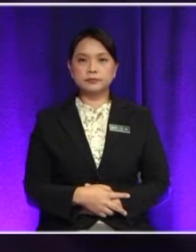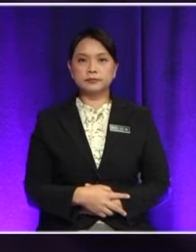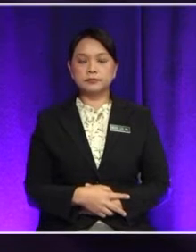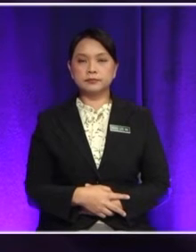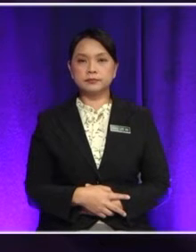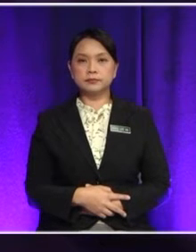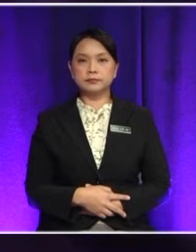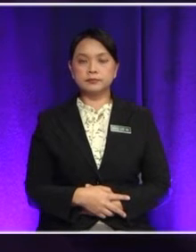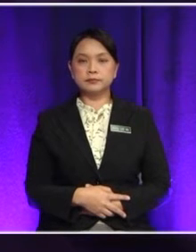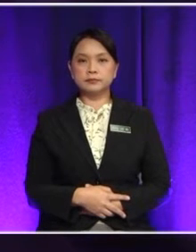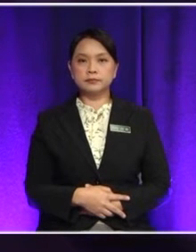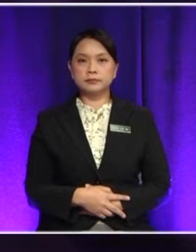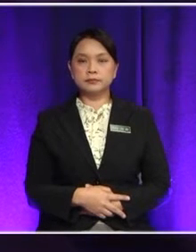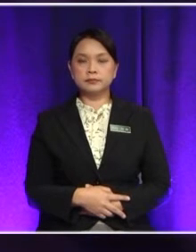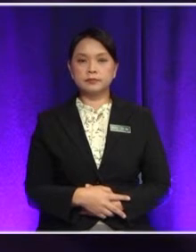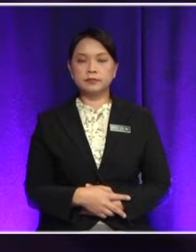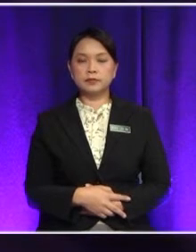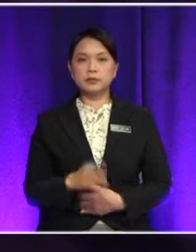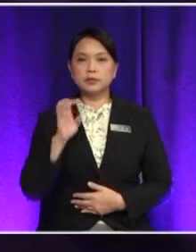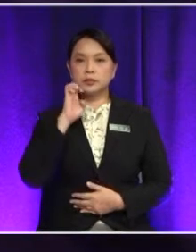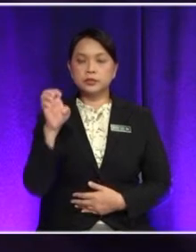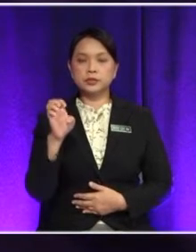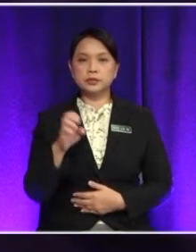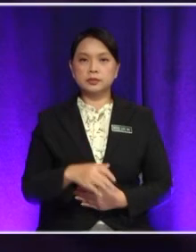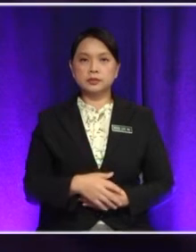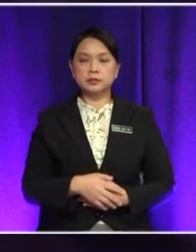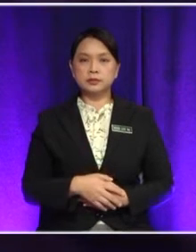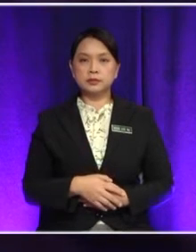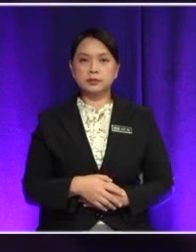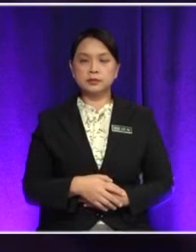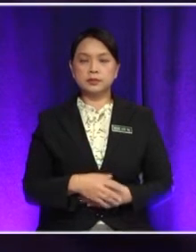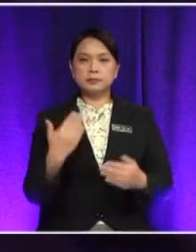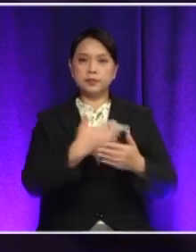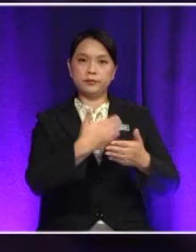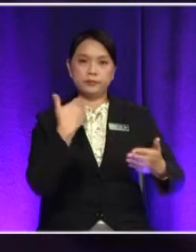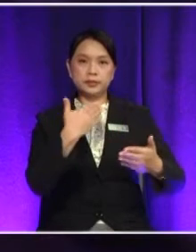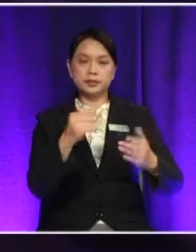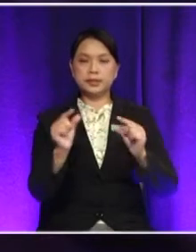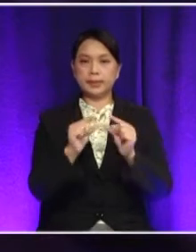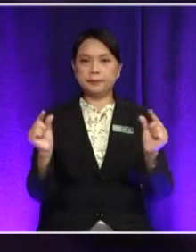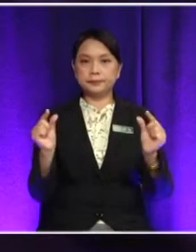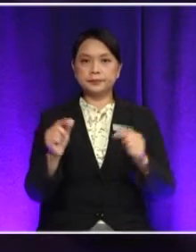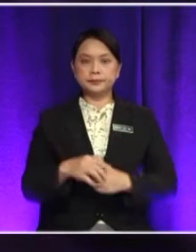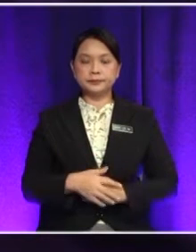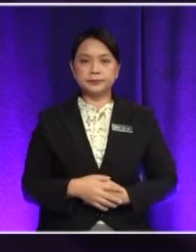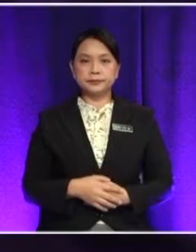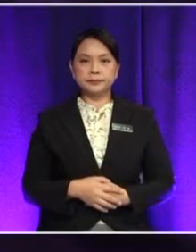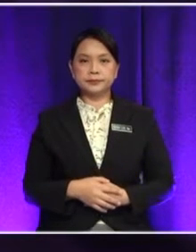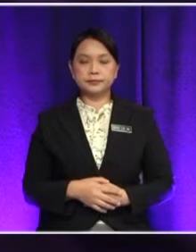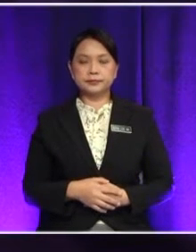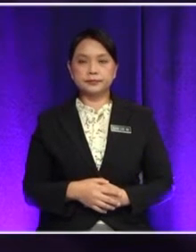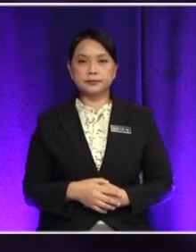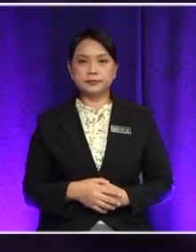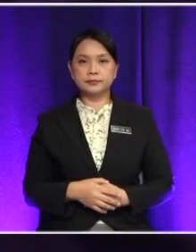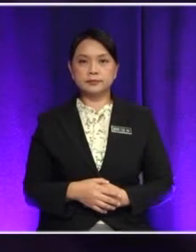Alia? I prefer error before the gap. Before the gap. Okay, come. Let us see together, girls and